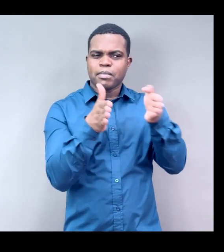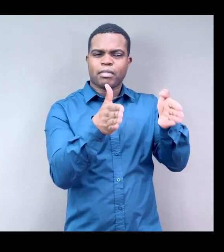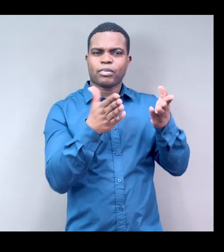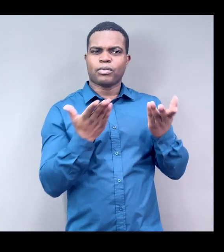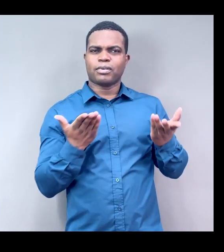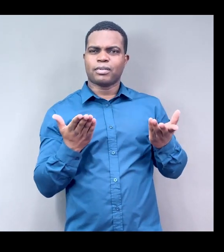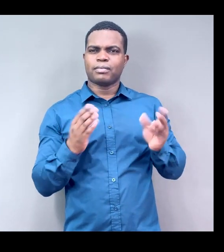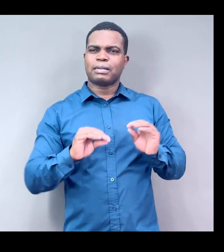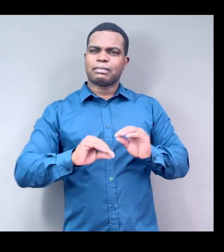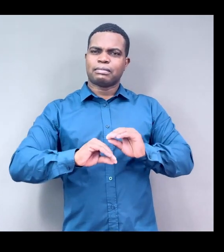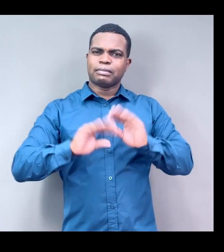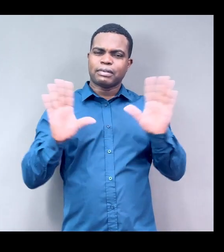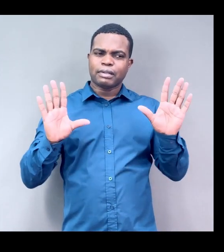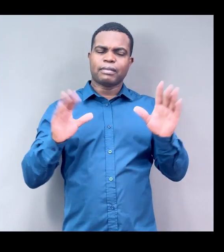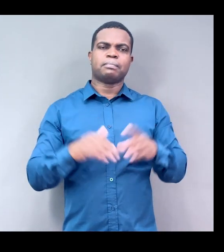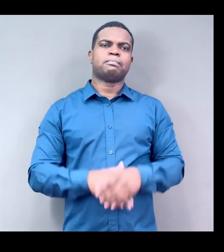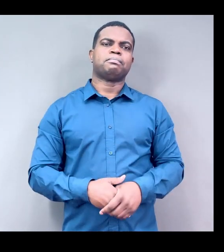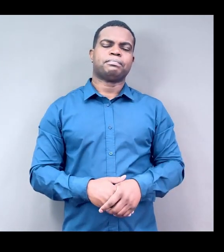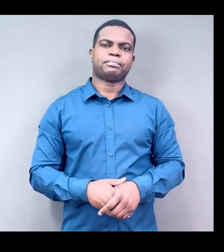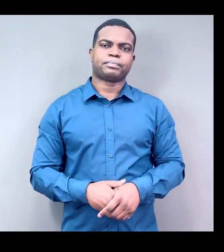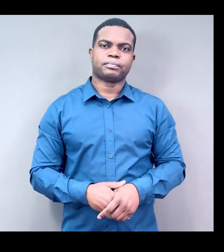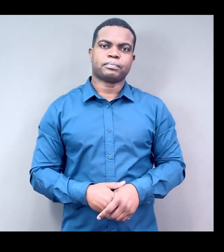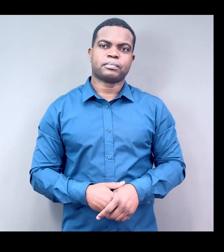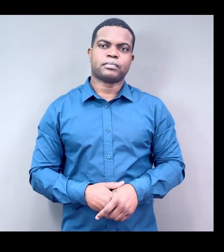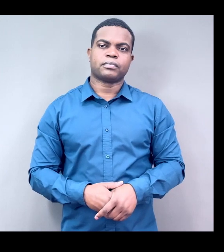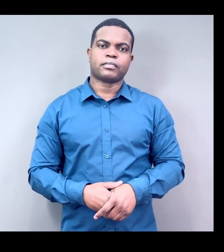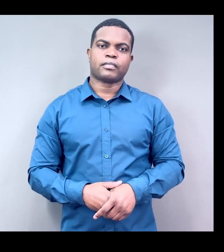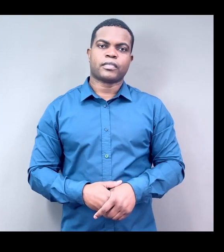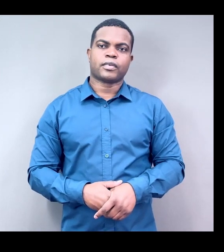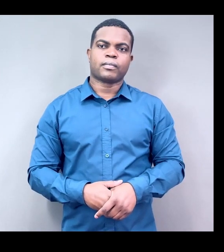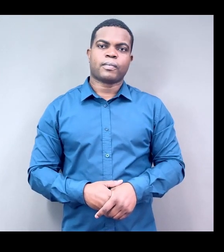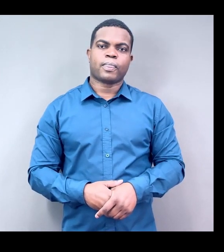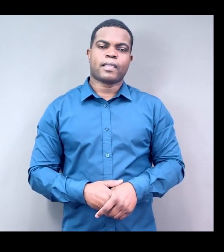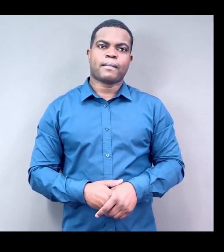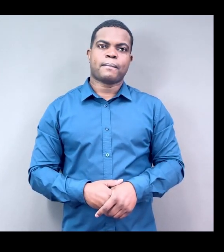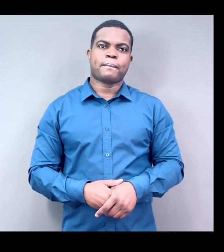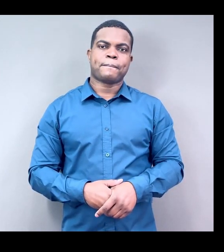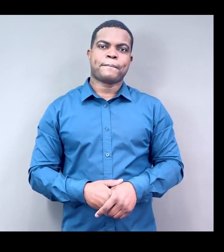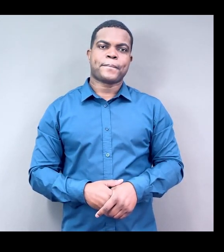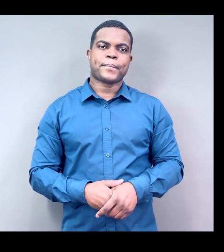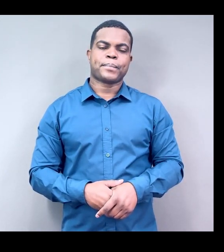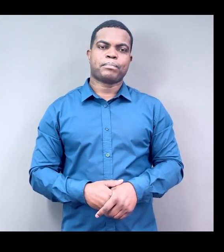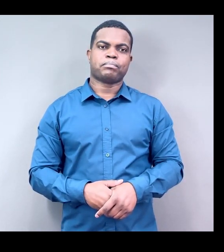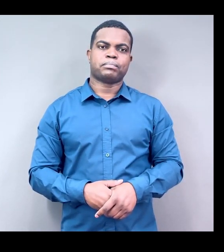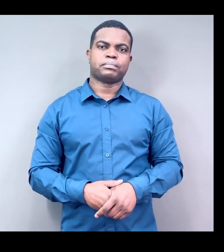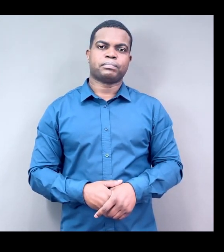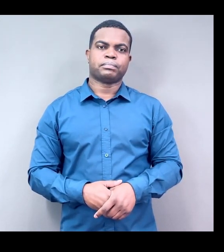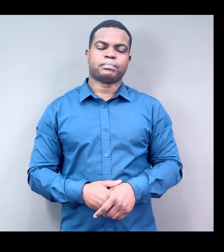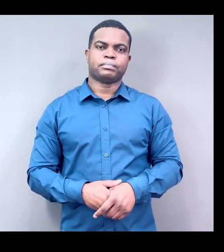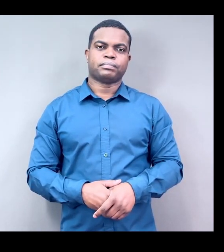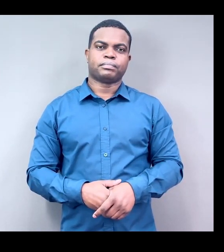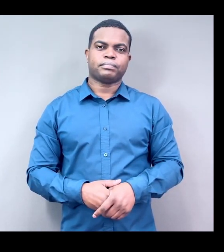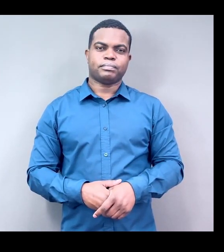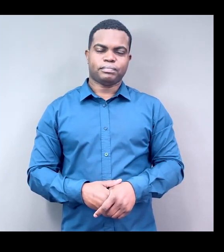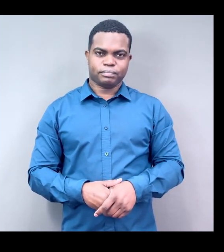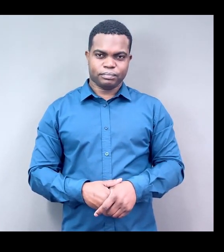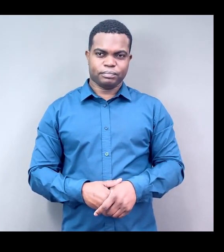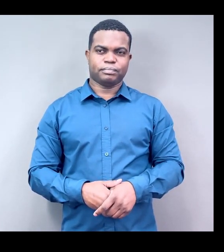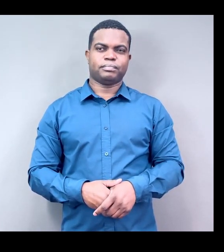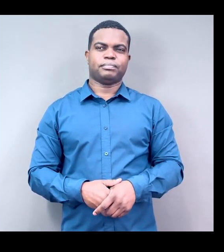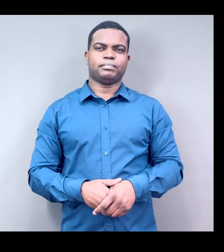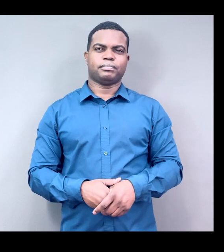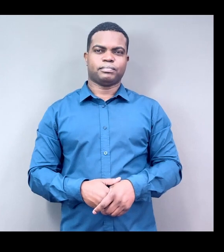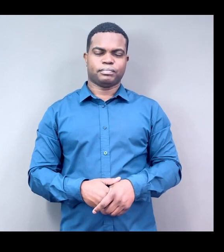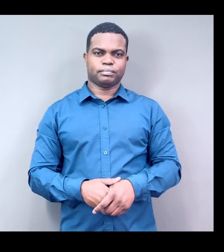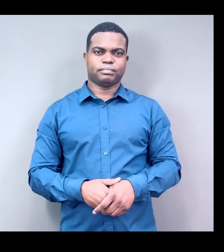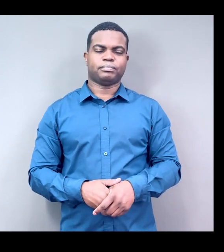of method you want to use in your community engagement initiative. So it is